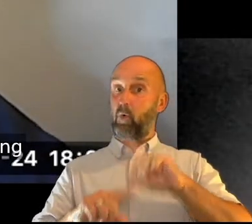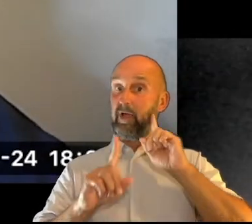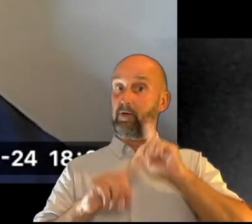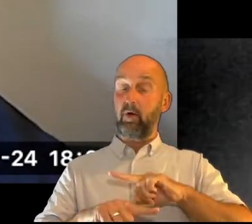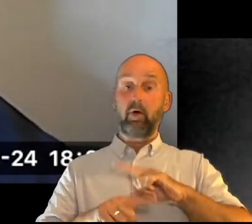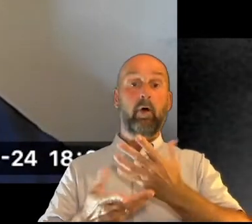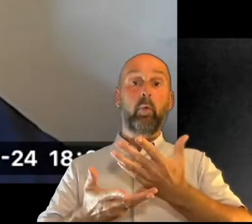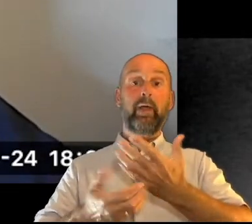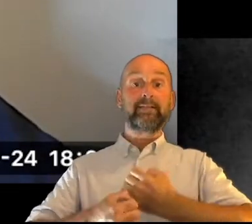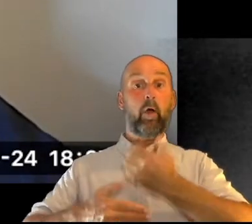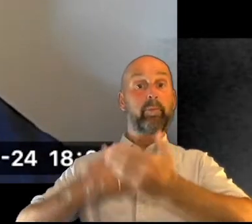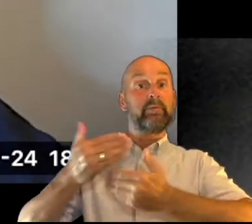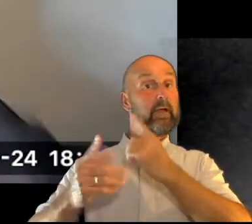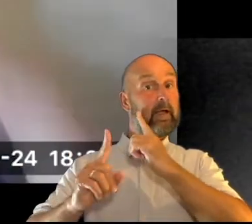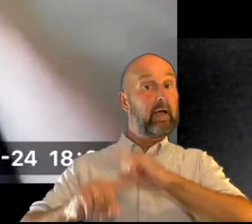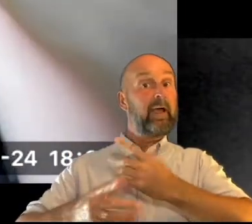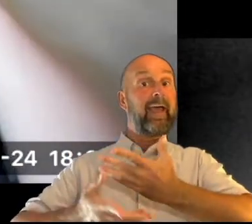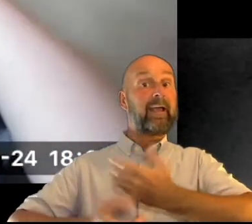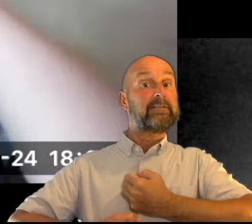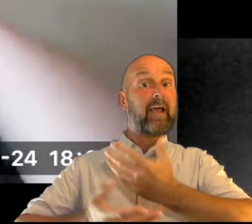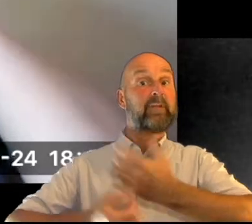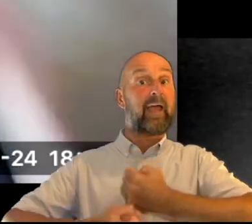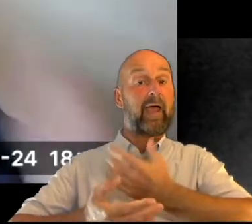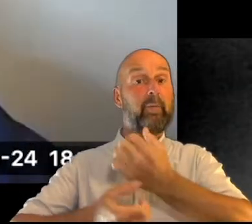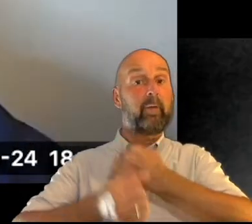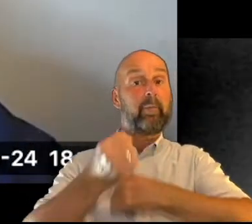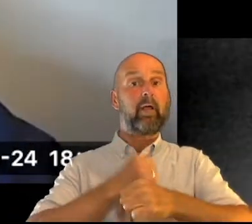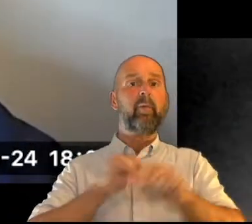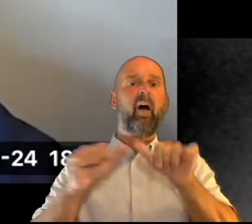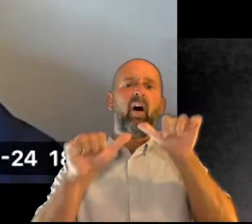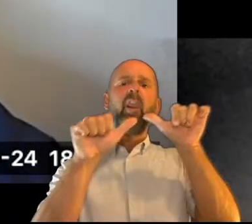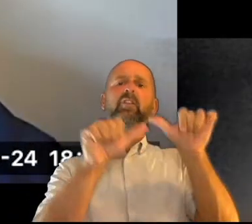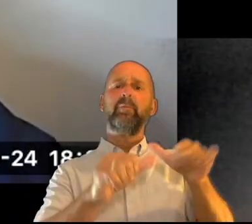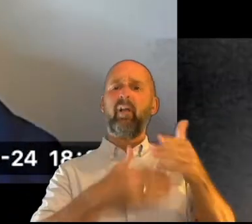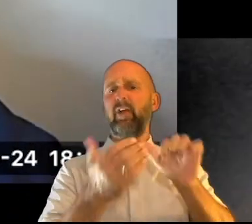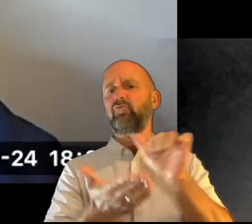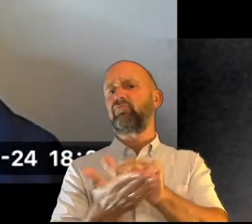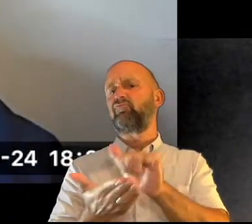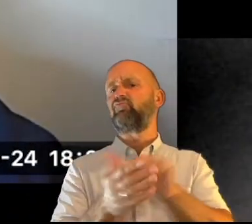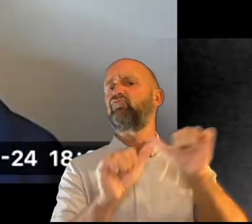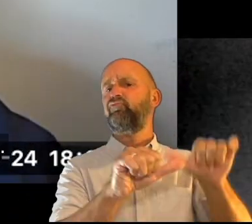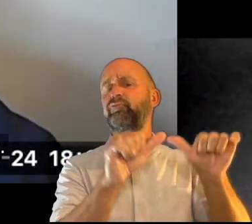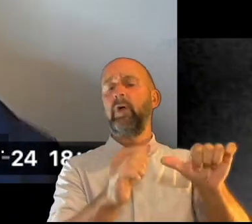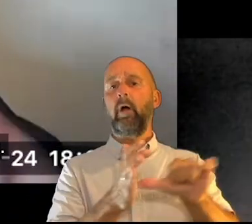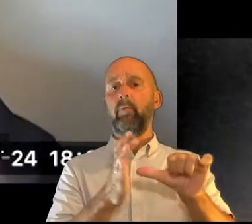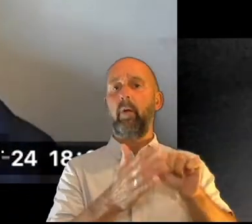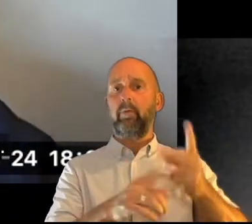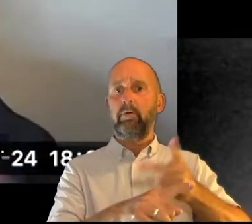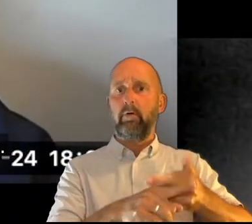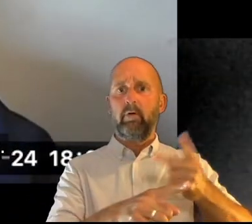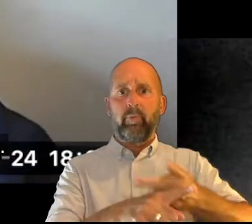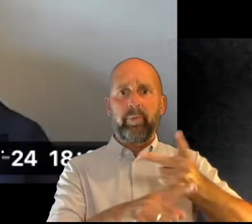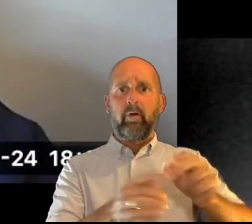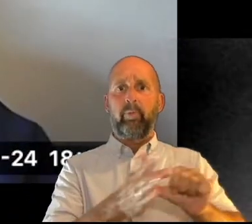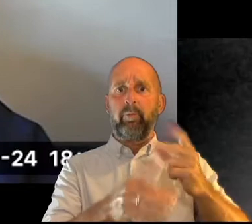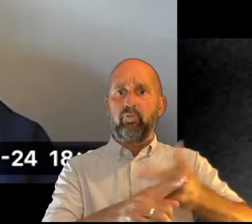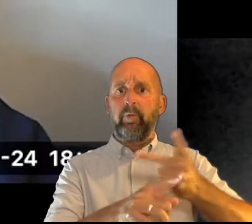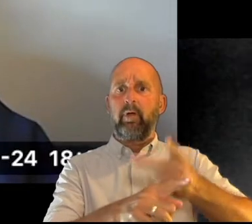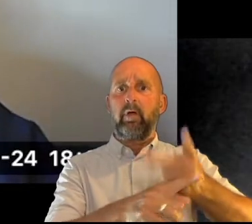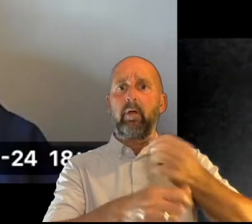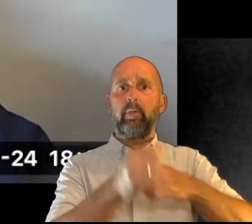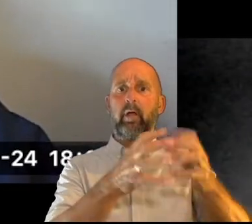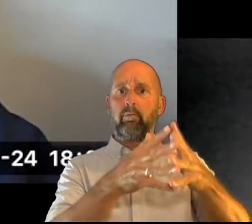along with the status quo, then that can lead to sort of that legitimation of problems just reproducing over and over again. So we end